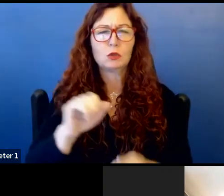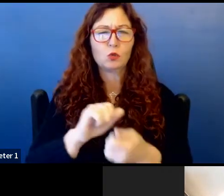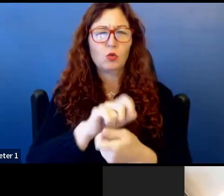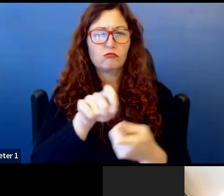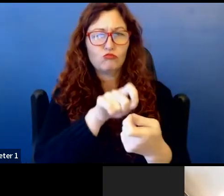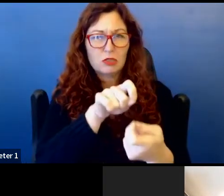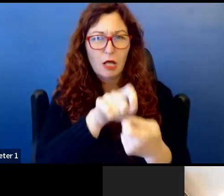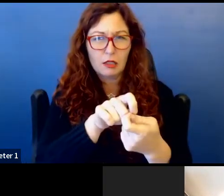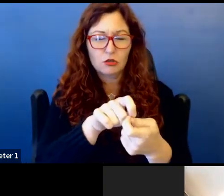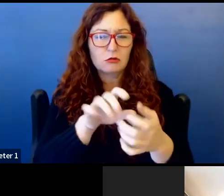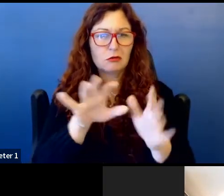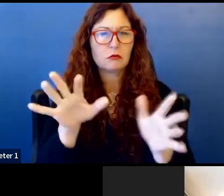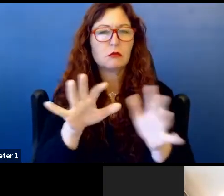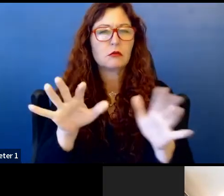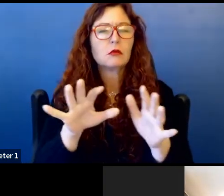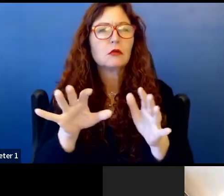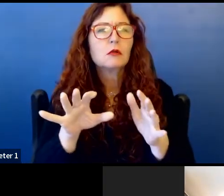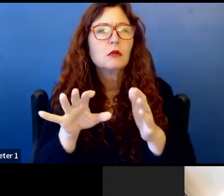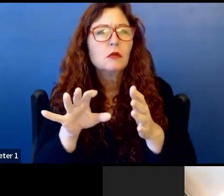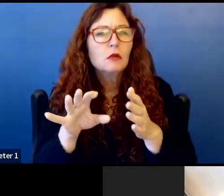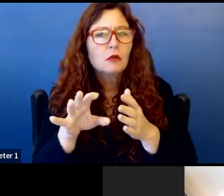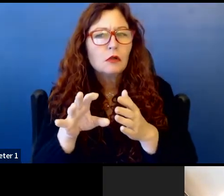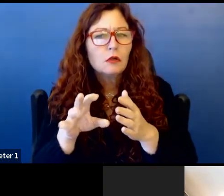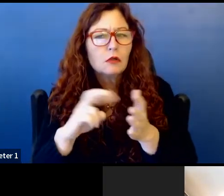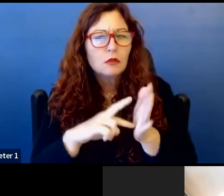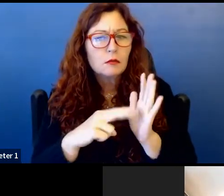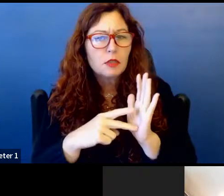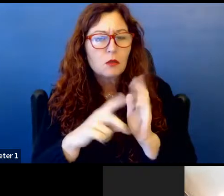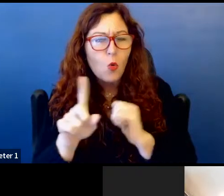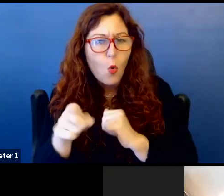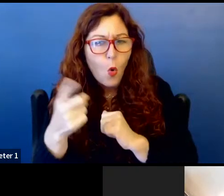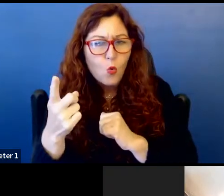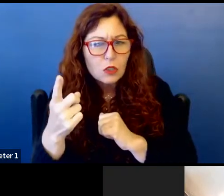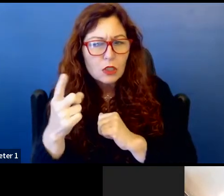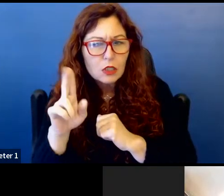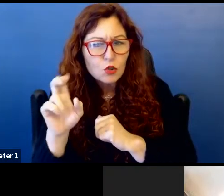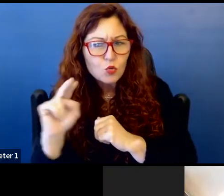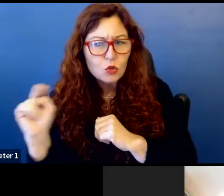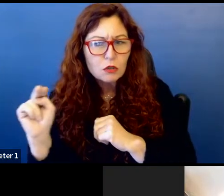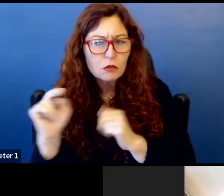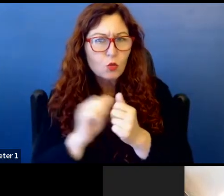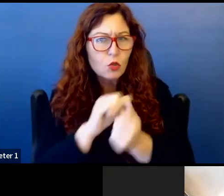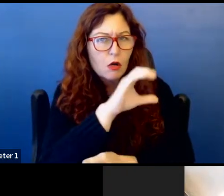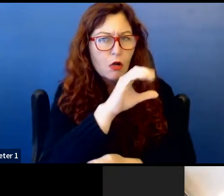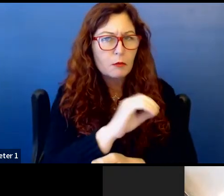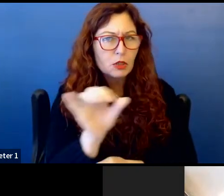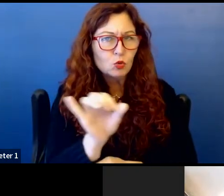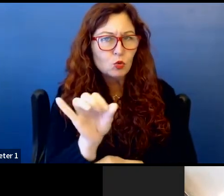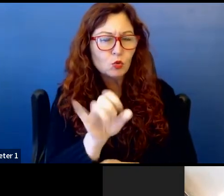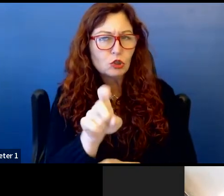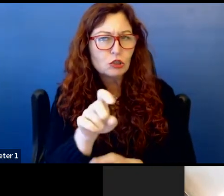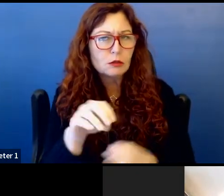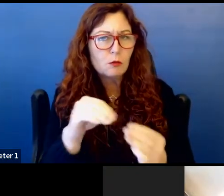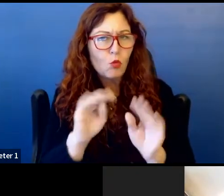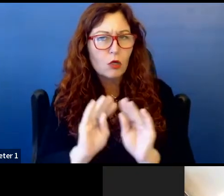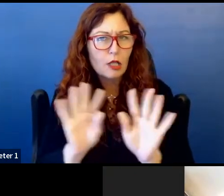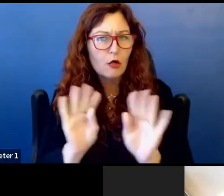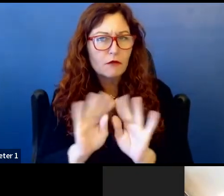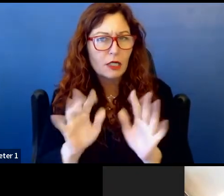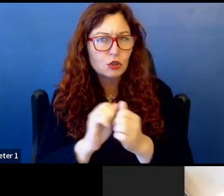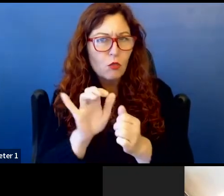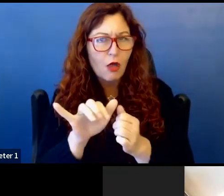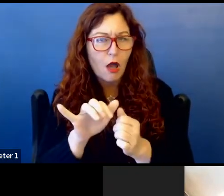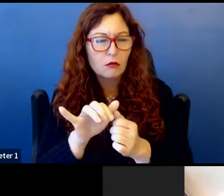i didn't hear you to say that that was only with respect to unions but i wanted to clarify from your perspective with some of the things that you've